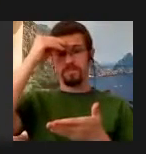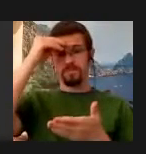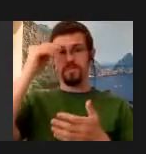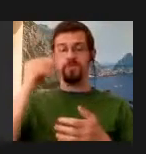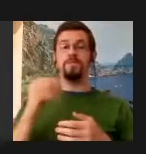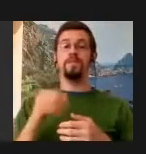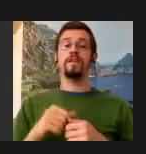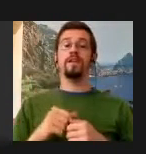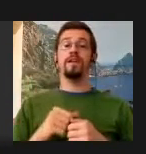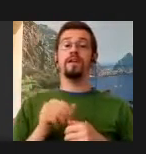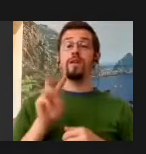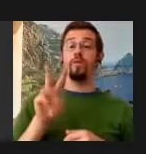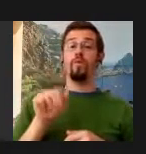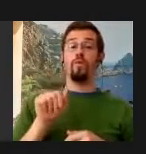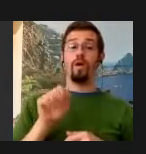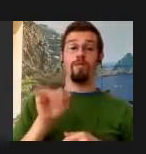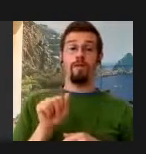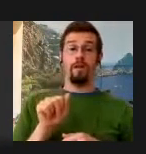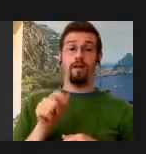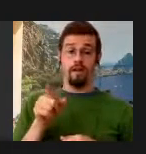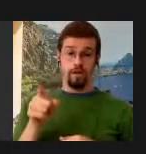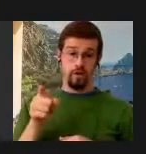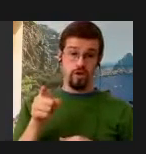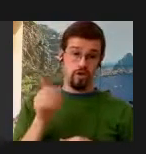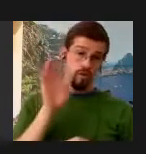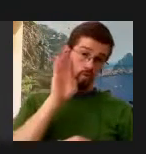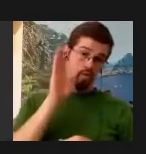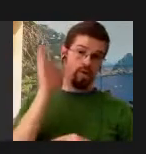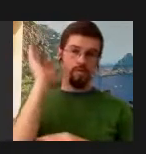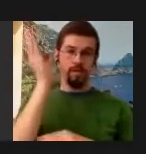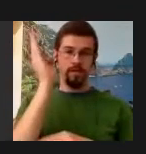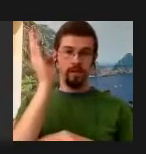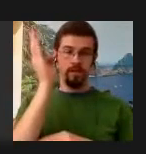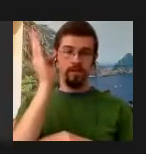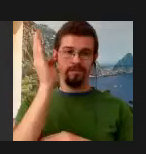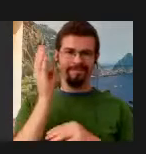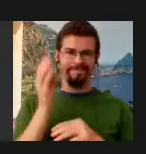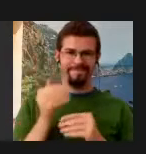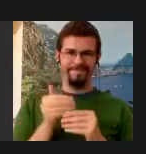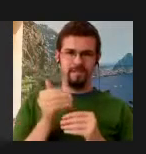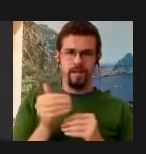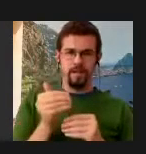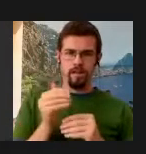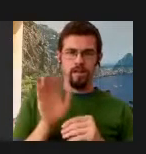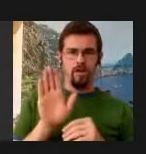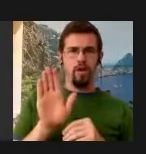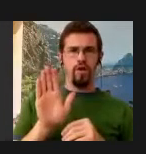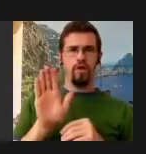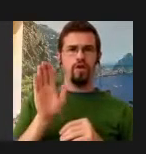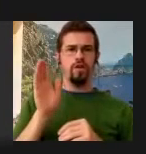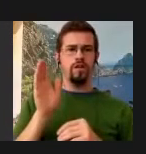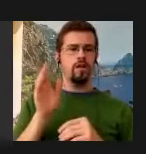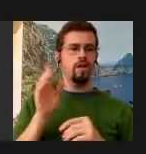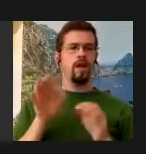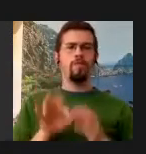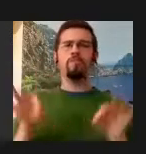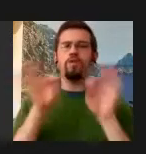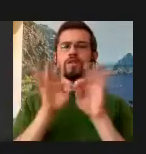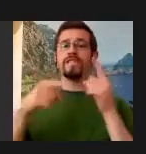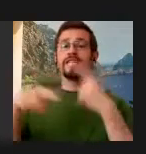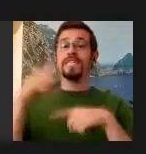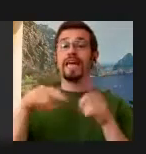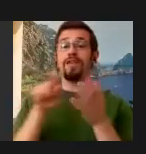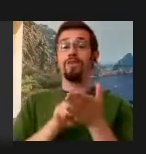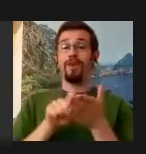Wafa, actually, she's going like to present after her presentation, which is about the importance of sign writing in